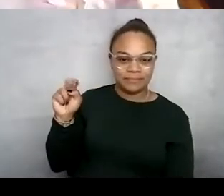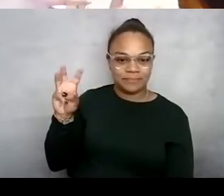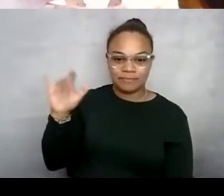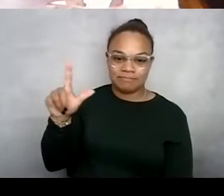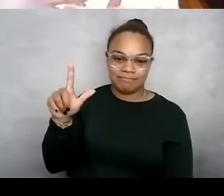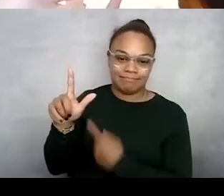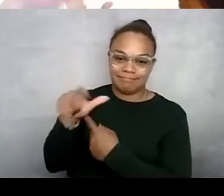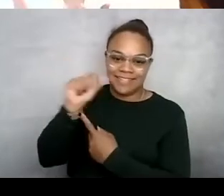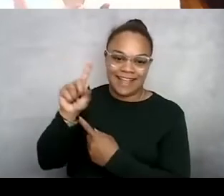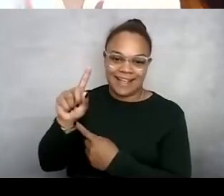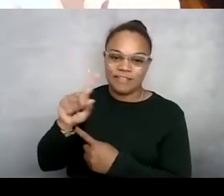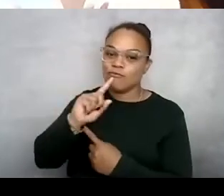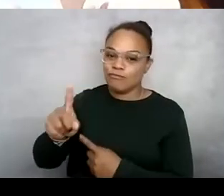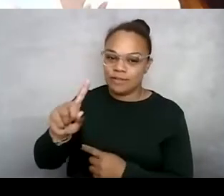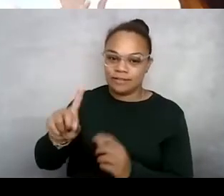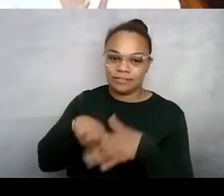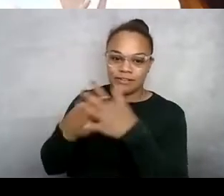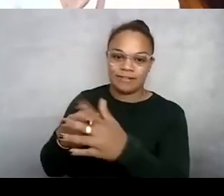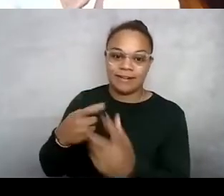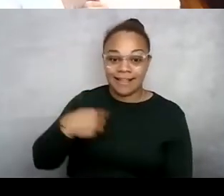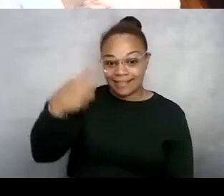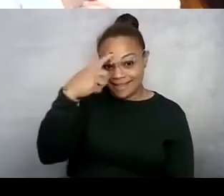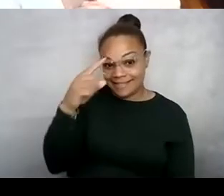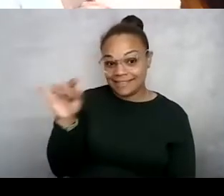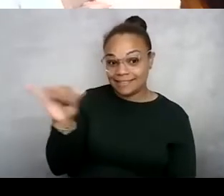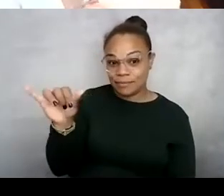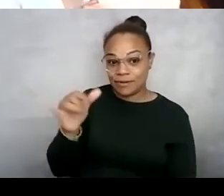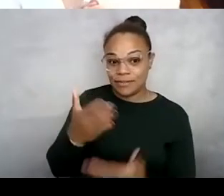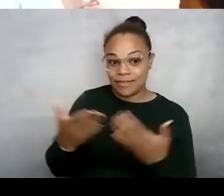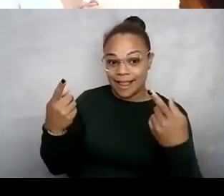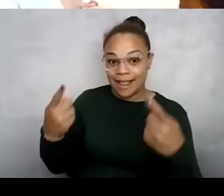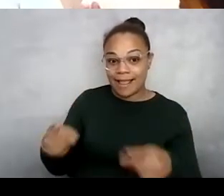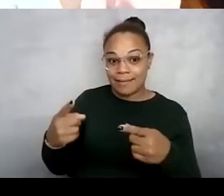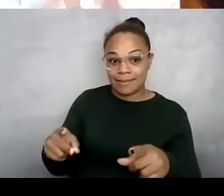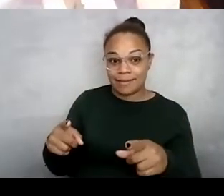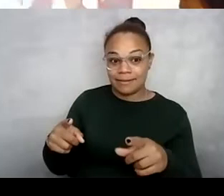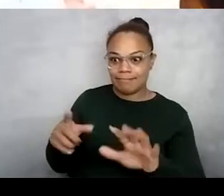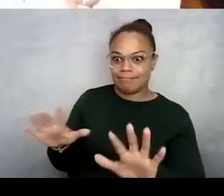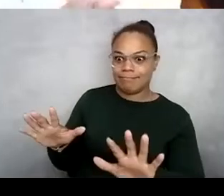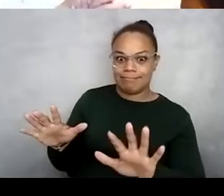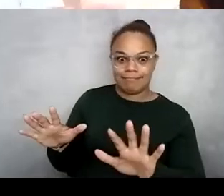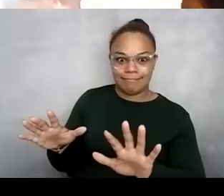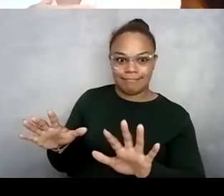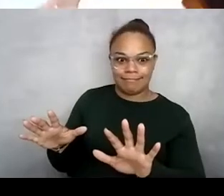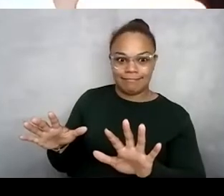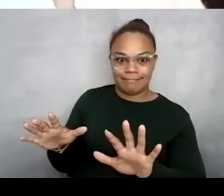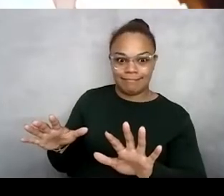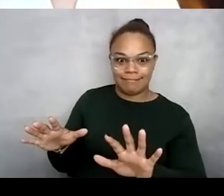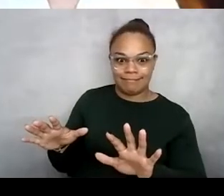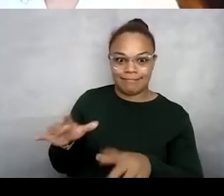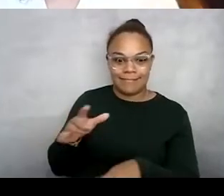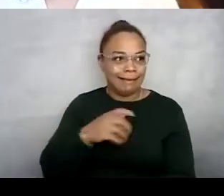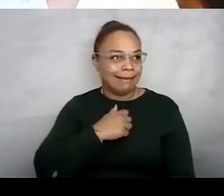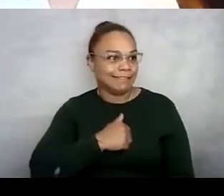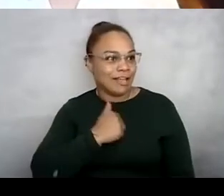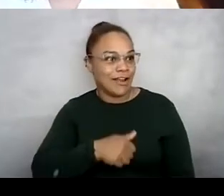I think that a similar thing happened. Whoa, I thought you jumped off. You left me